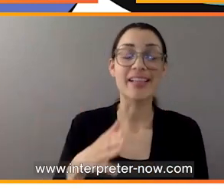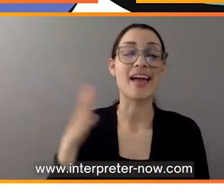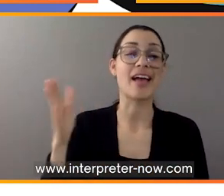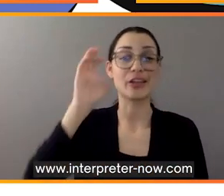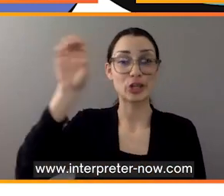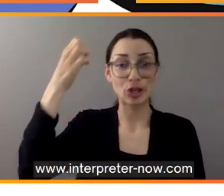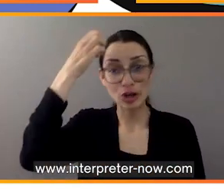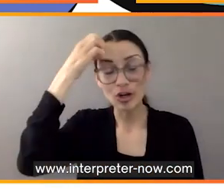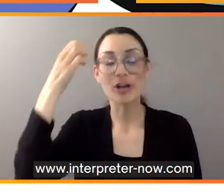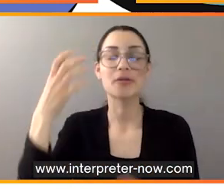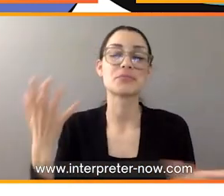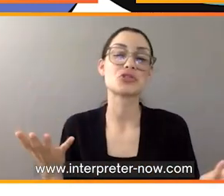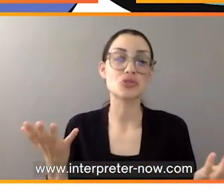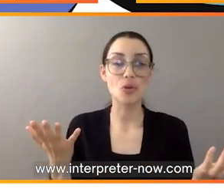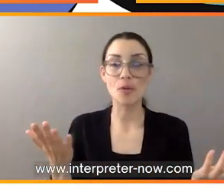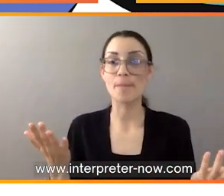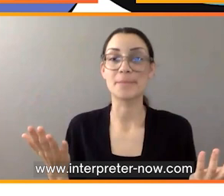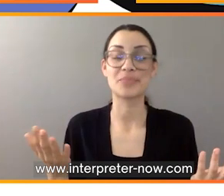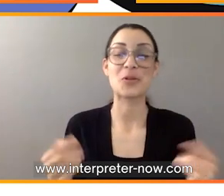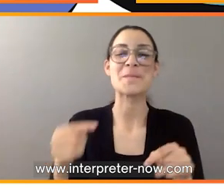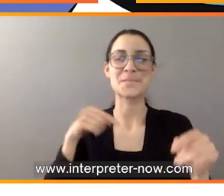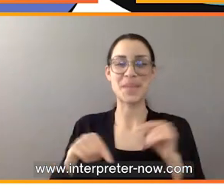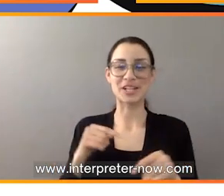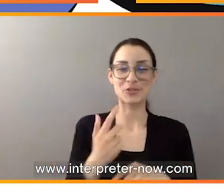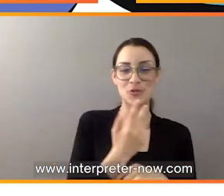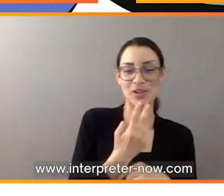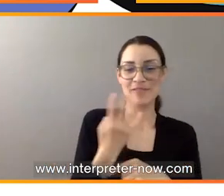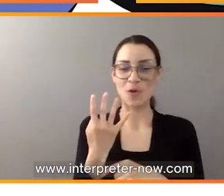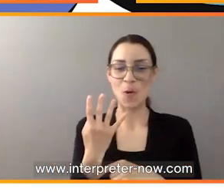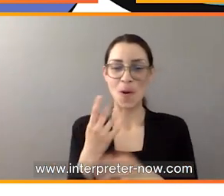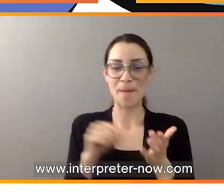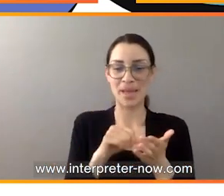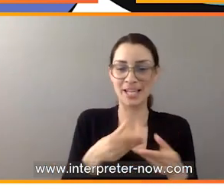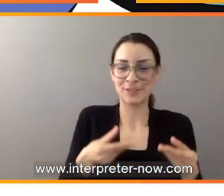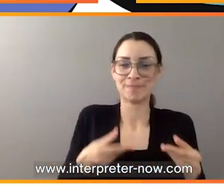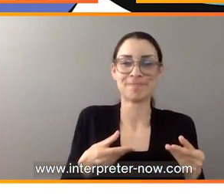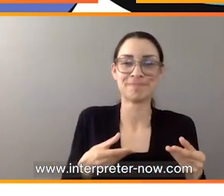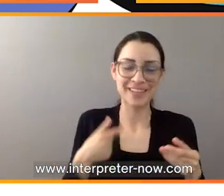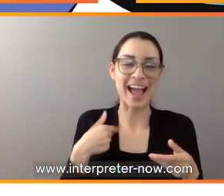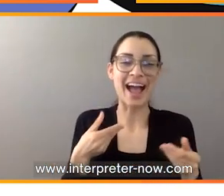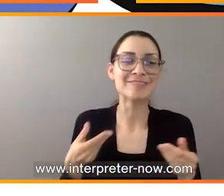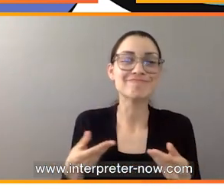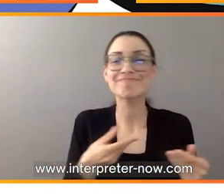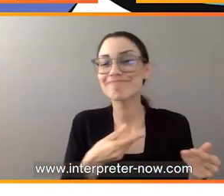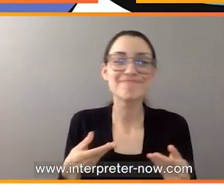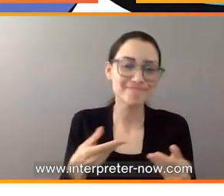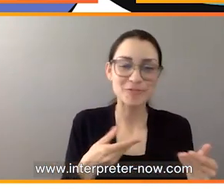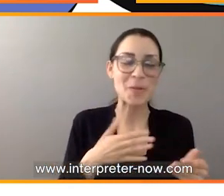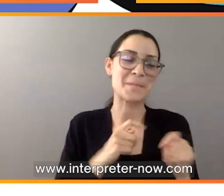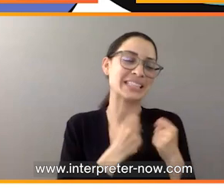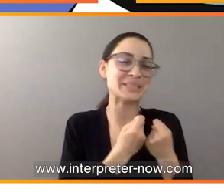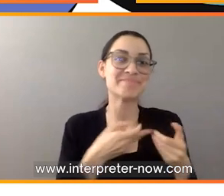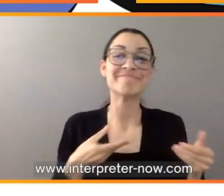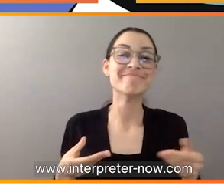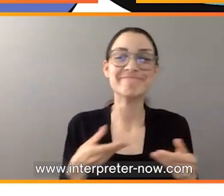and to Europe, and just also get that sentiment. So going back to that 3 or 4 page deck that I walked around